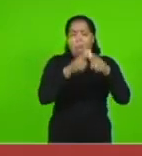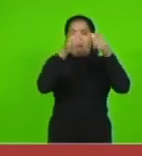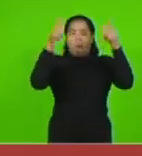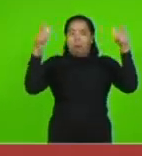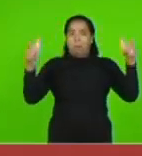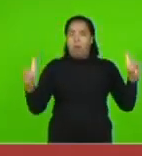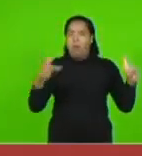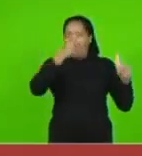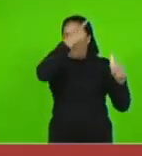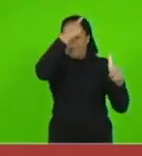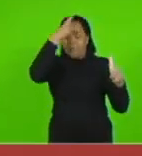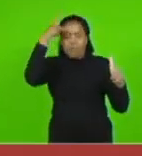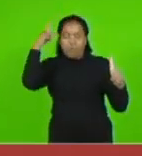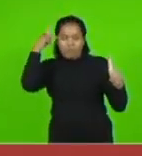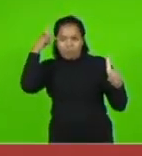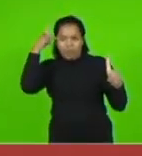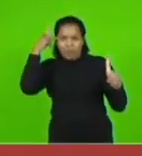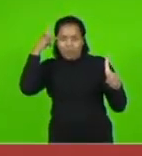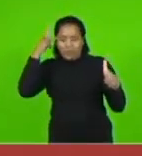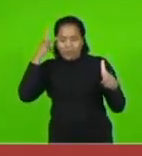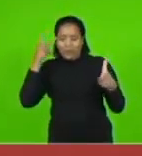Lord has given